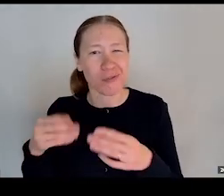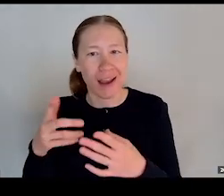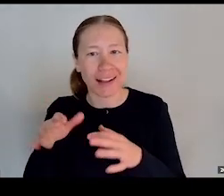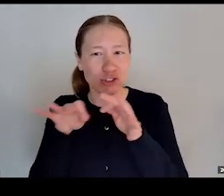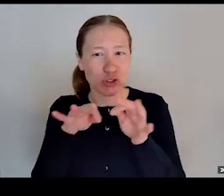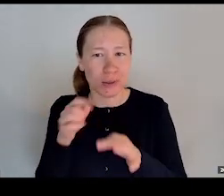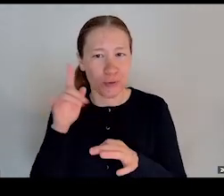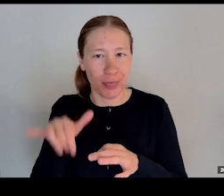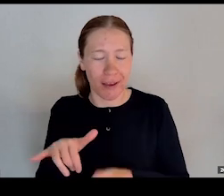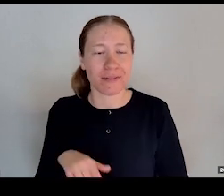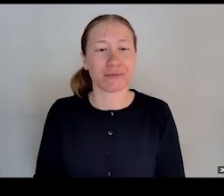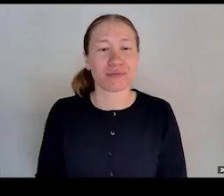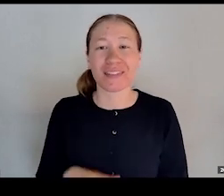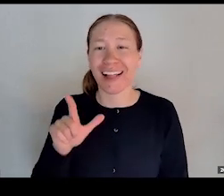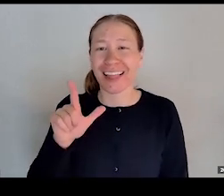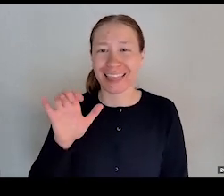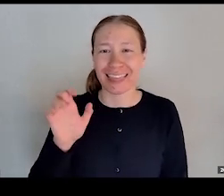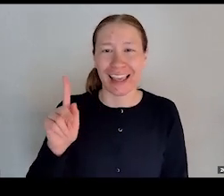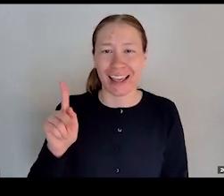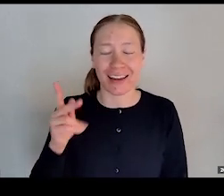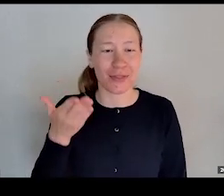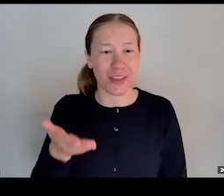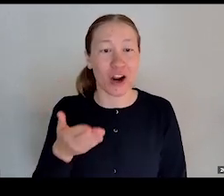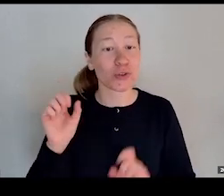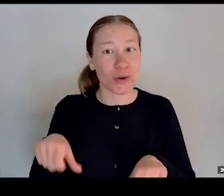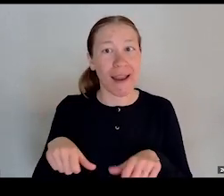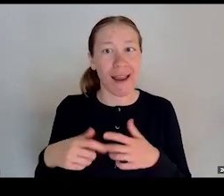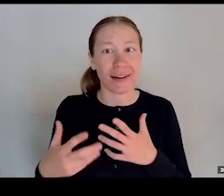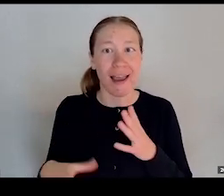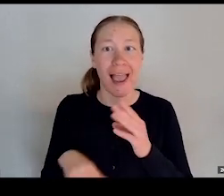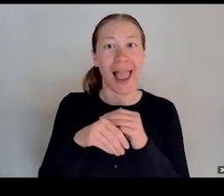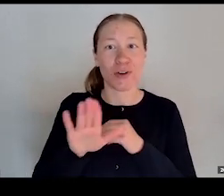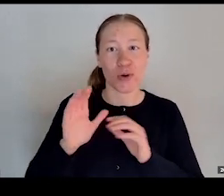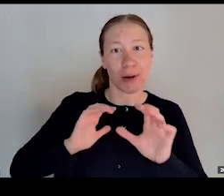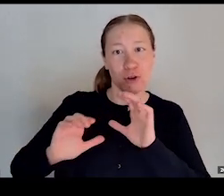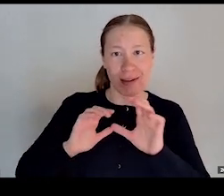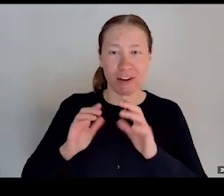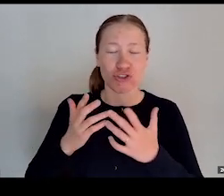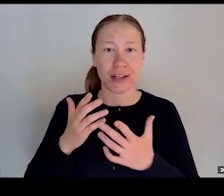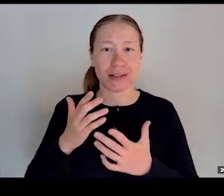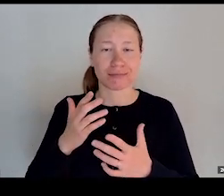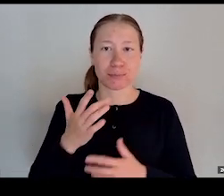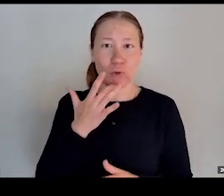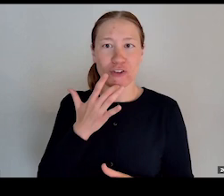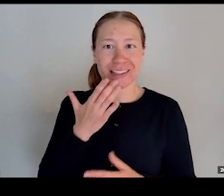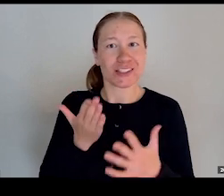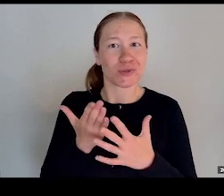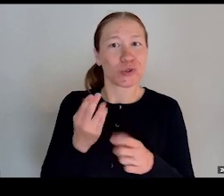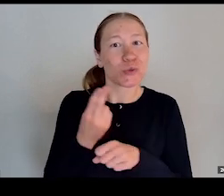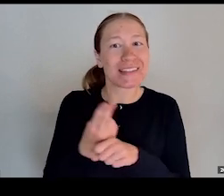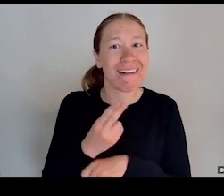the slide, but this allows participants to indicate their communication preferences through colors. So whether there's somebody